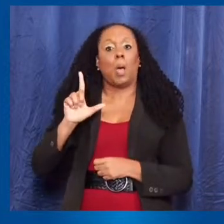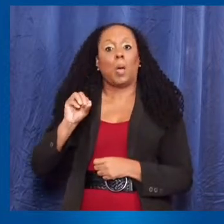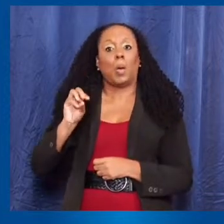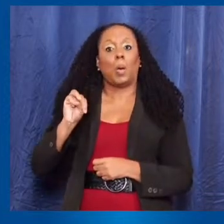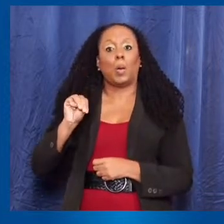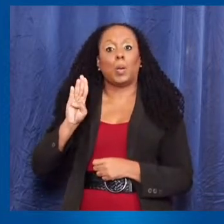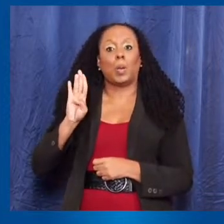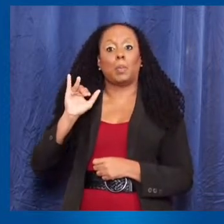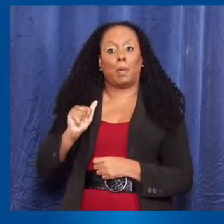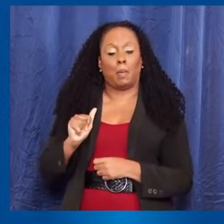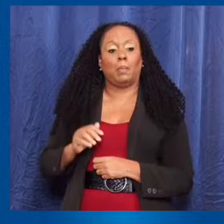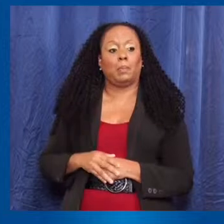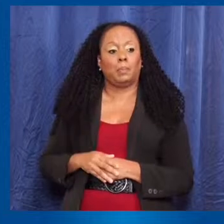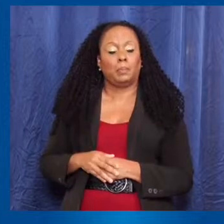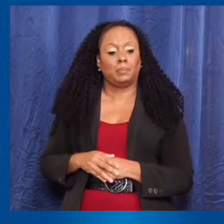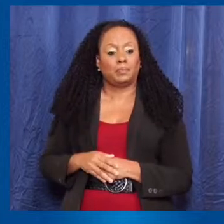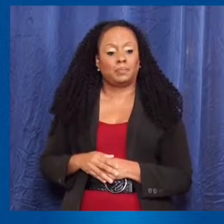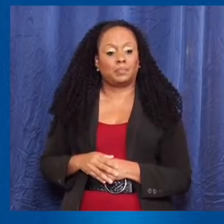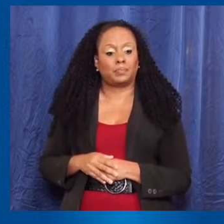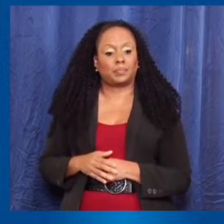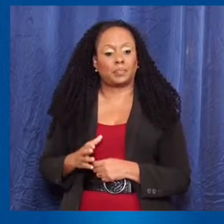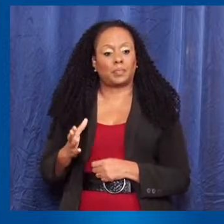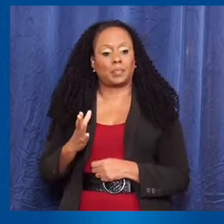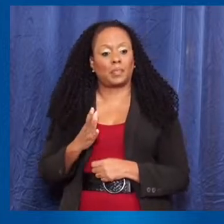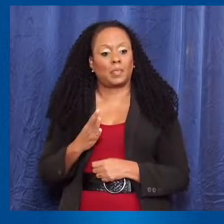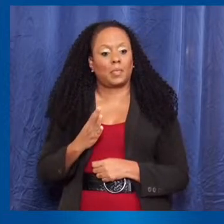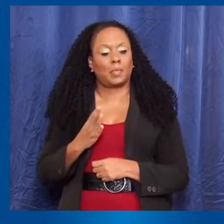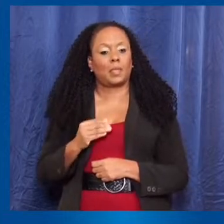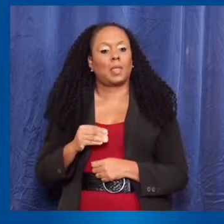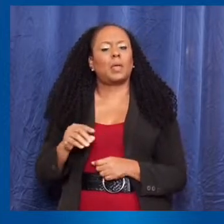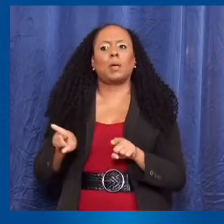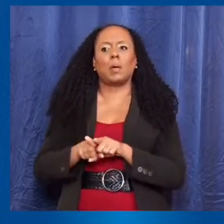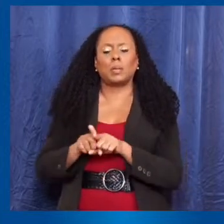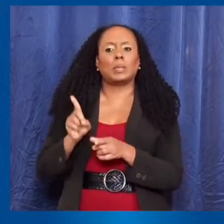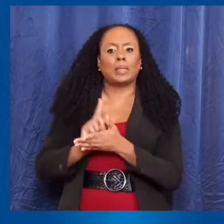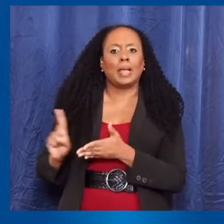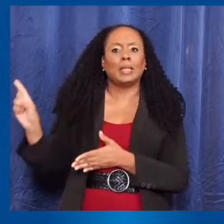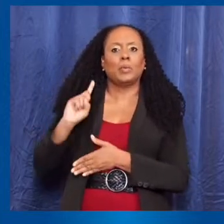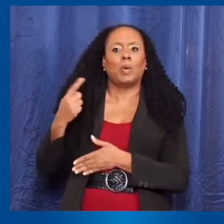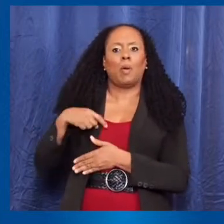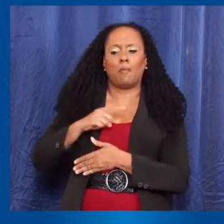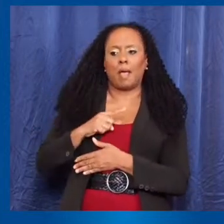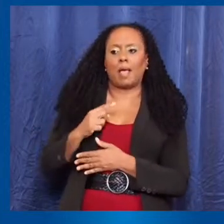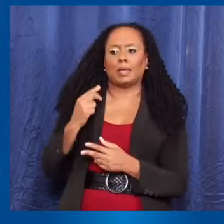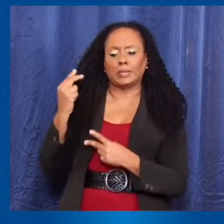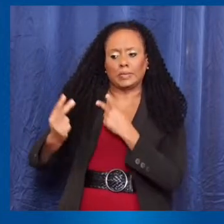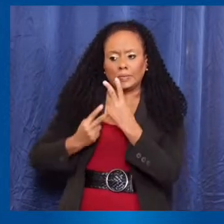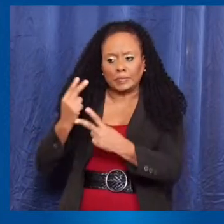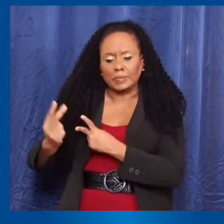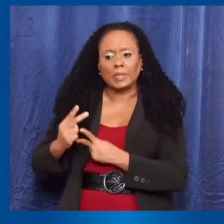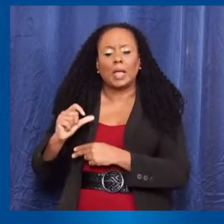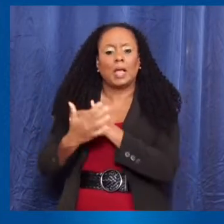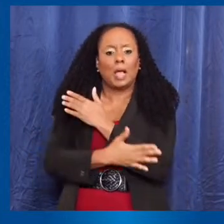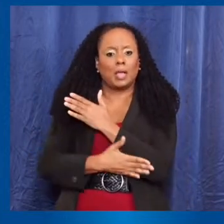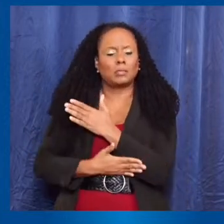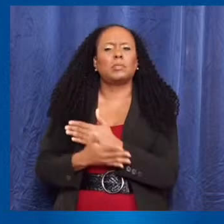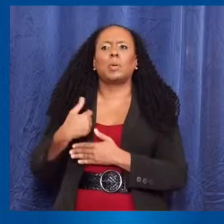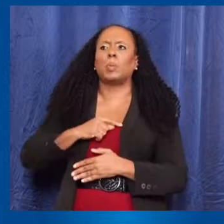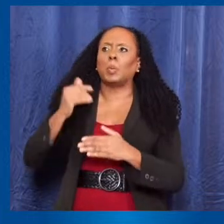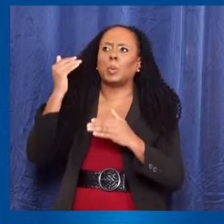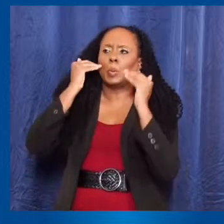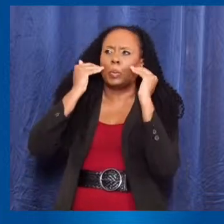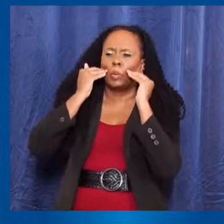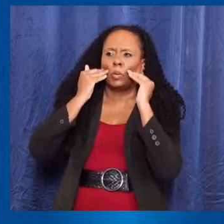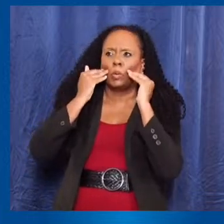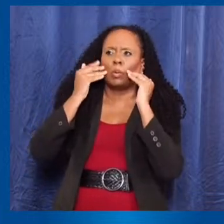and Lula in Brazil, when, dear Prime Minister, you were last week, is also a sign of hope for global